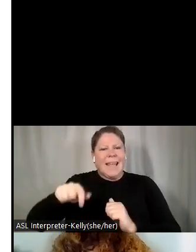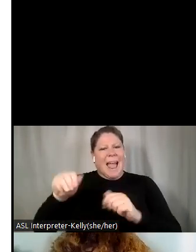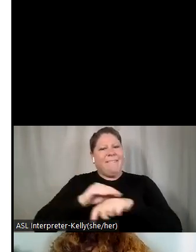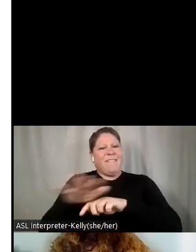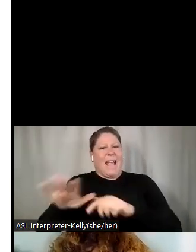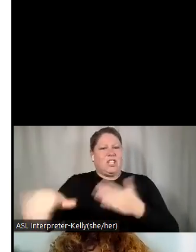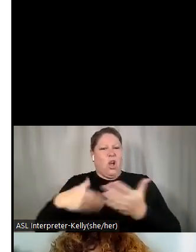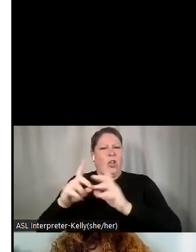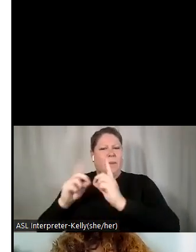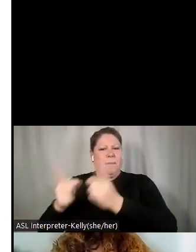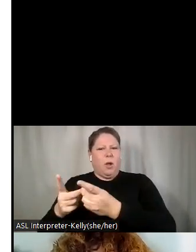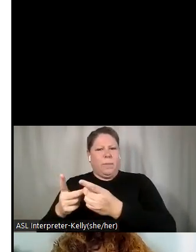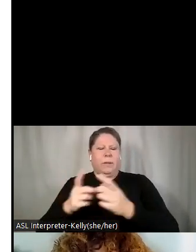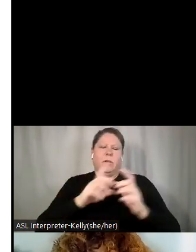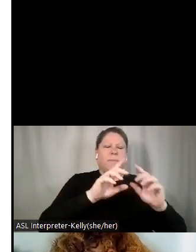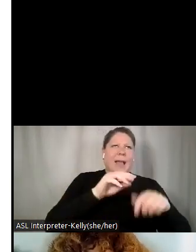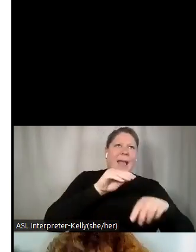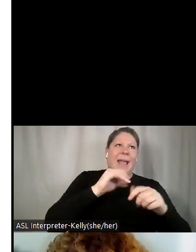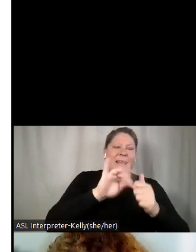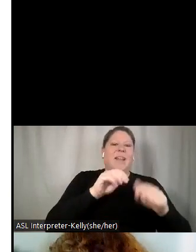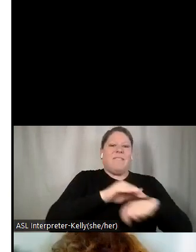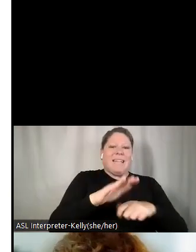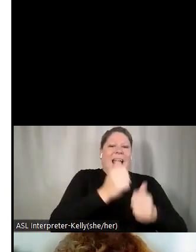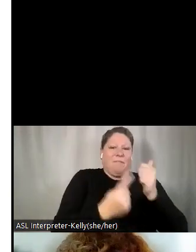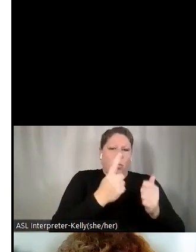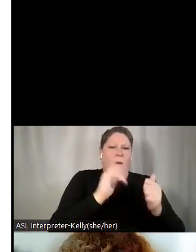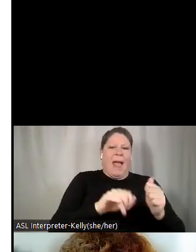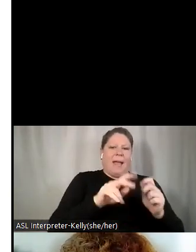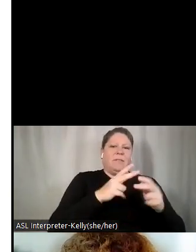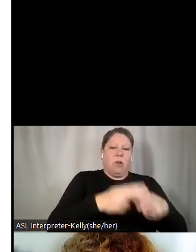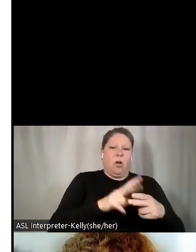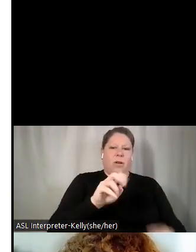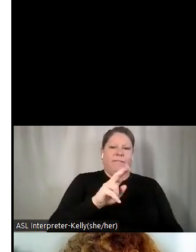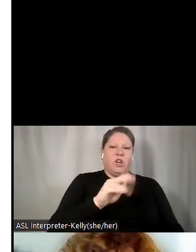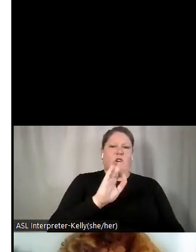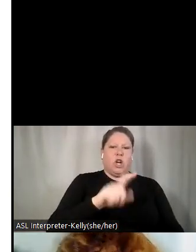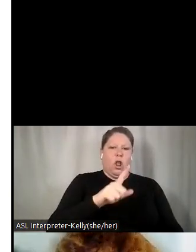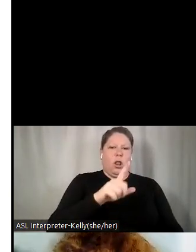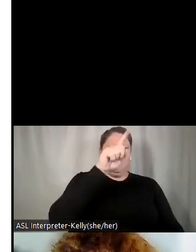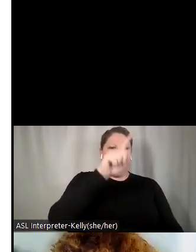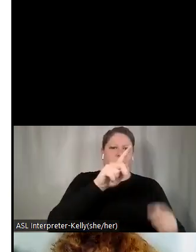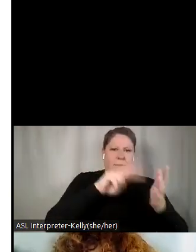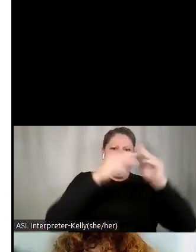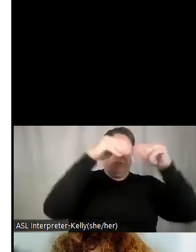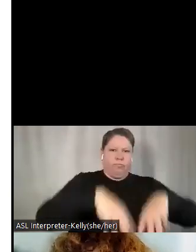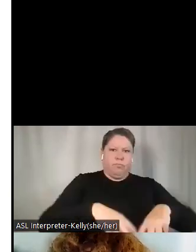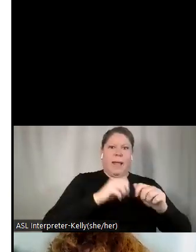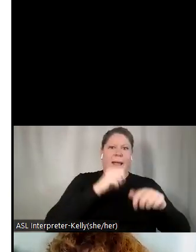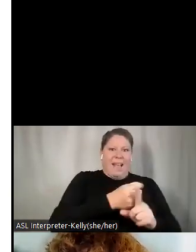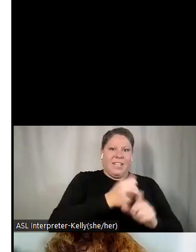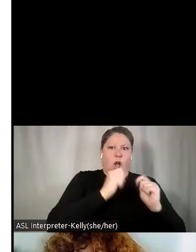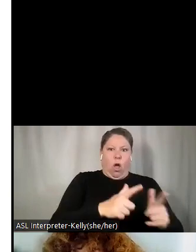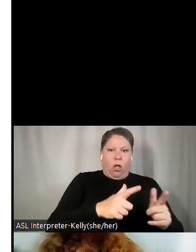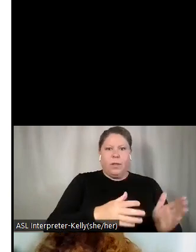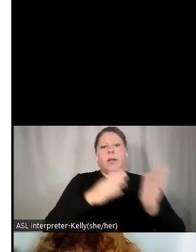of the vertical value streams you work on. And then there are horizontal value streams that we have at play, things like budgeting,